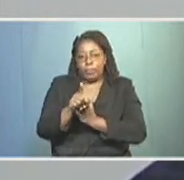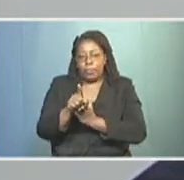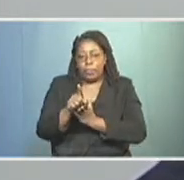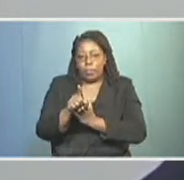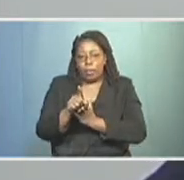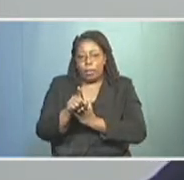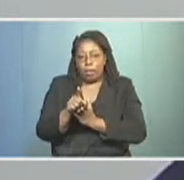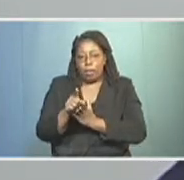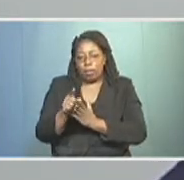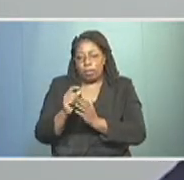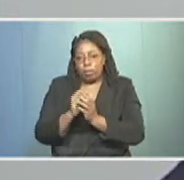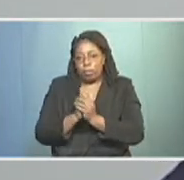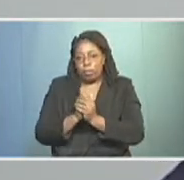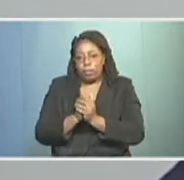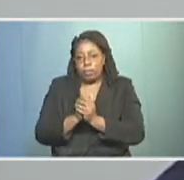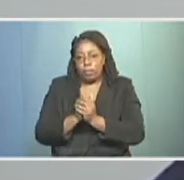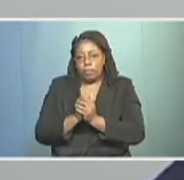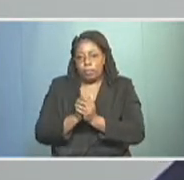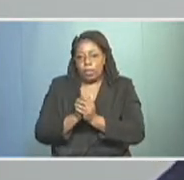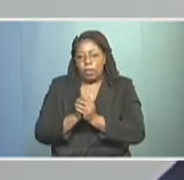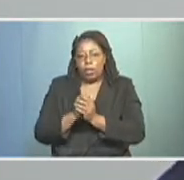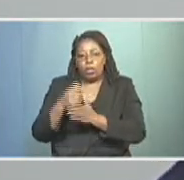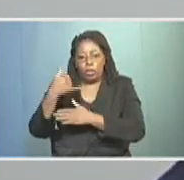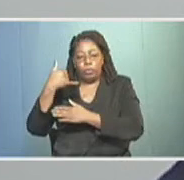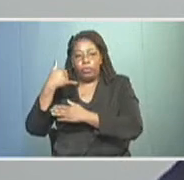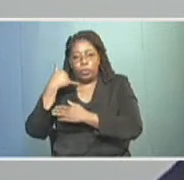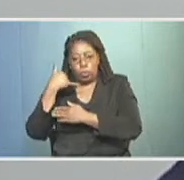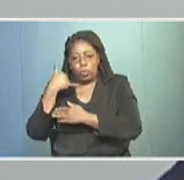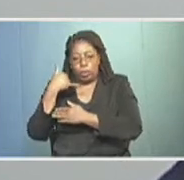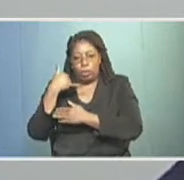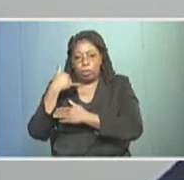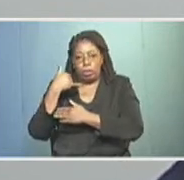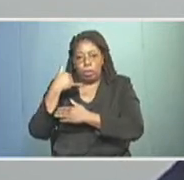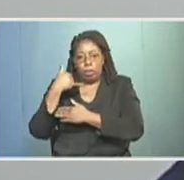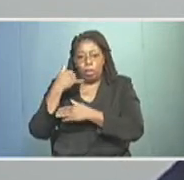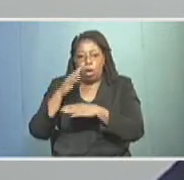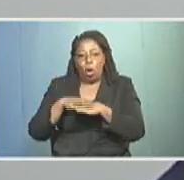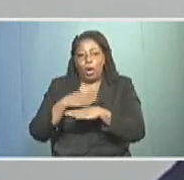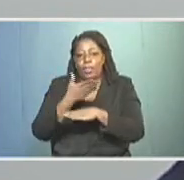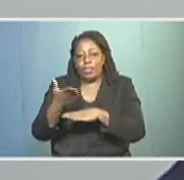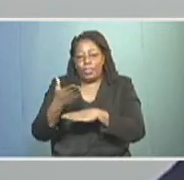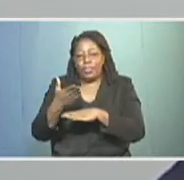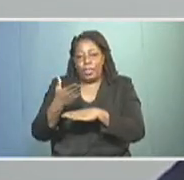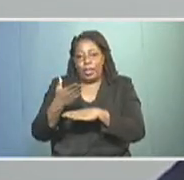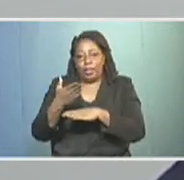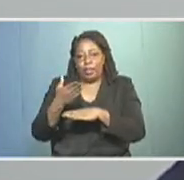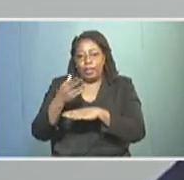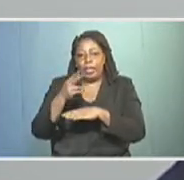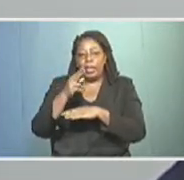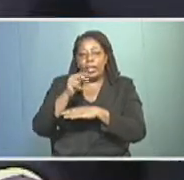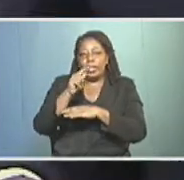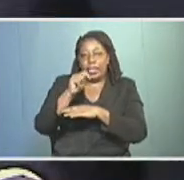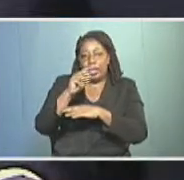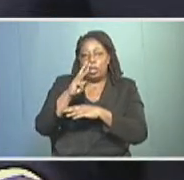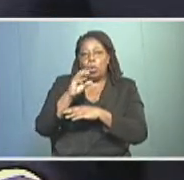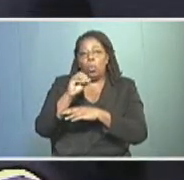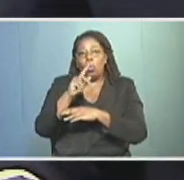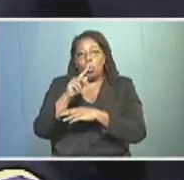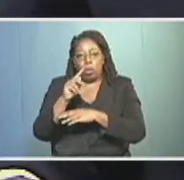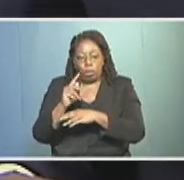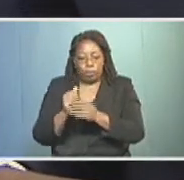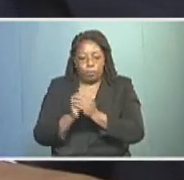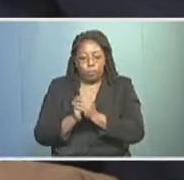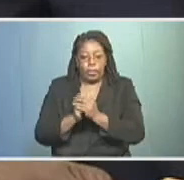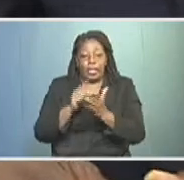to the mobile devices on the Alive network. And I expect it would be the same for the other service providers. The alert